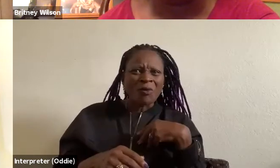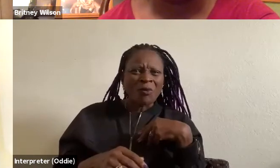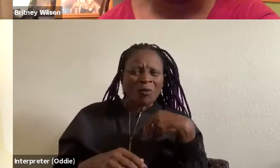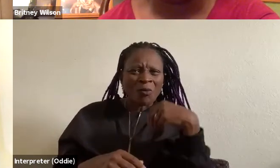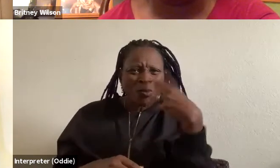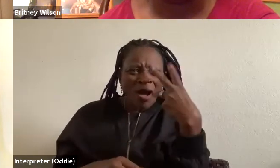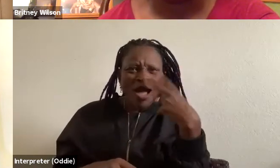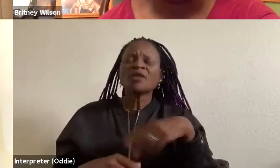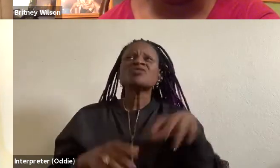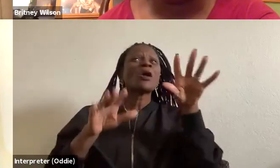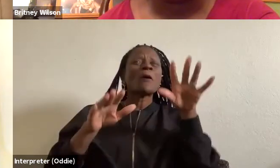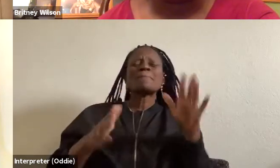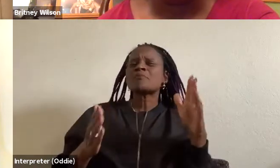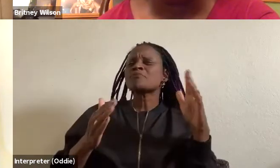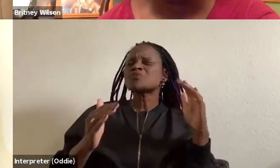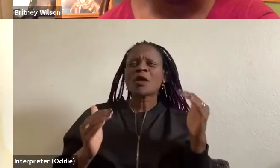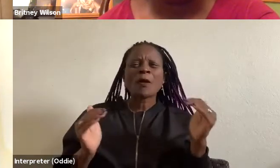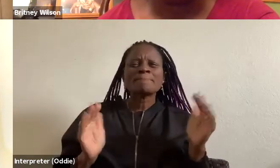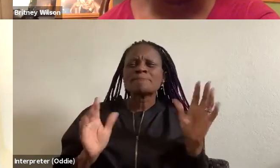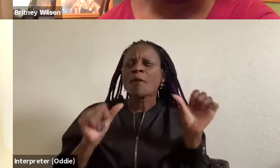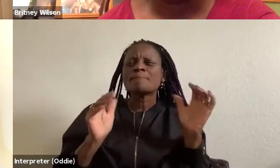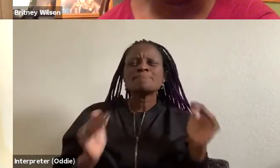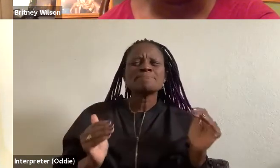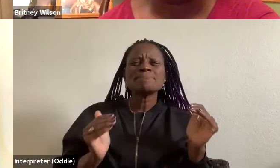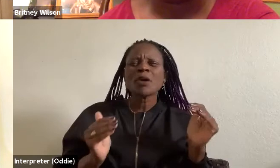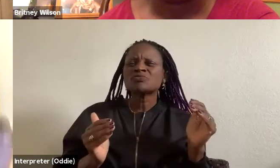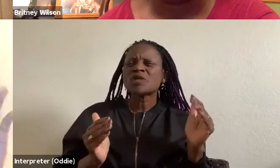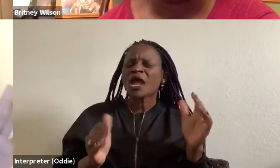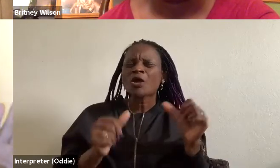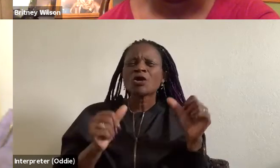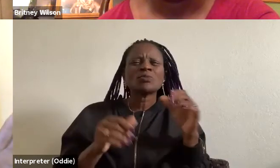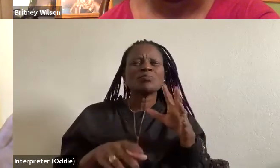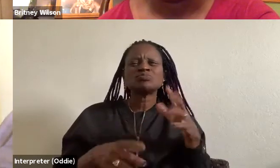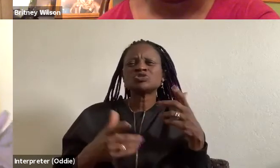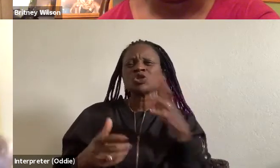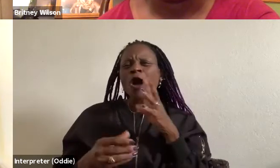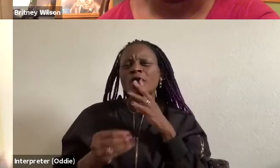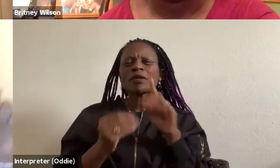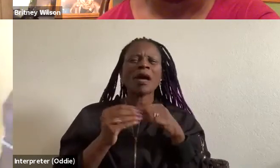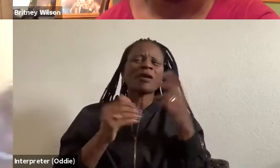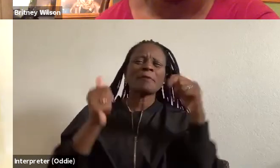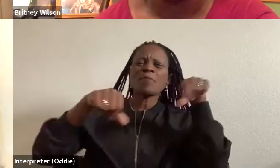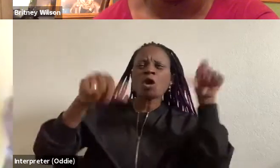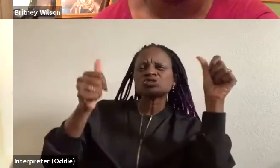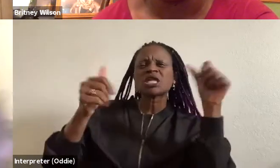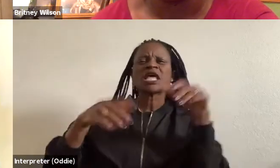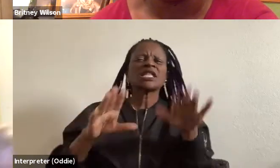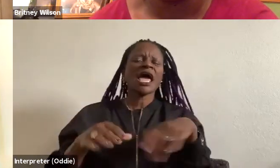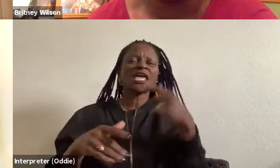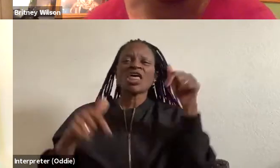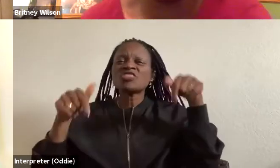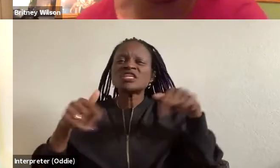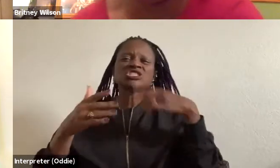is wonderful, us doing this on this big platform. And I wanted to be like that Jessica Williams gif that was like, but where are the